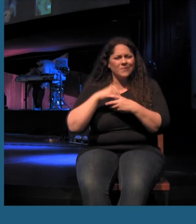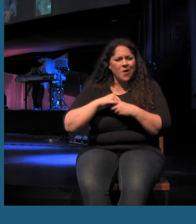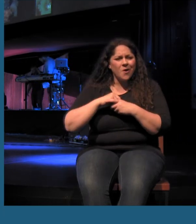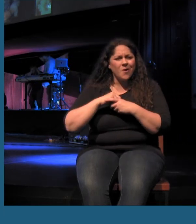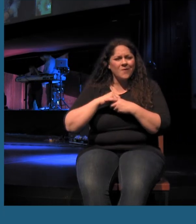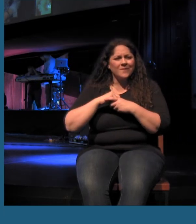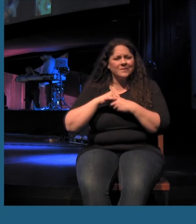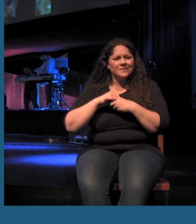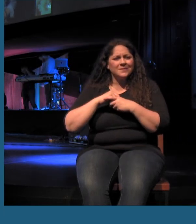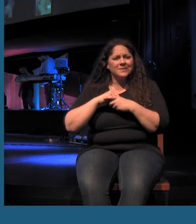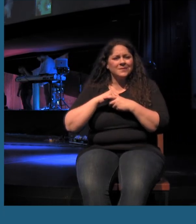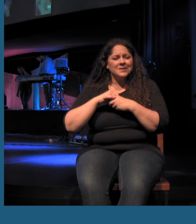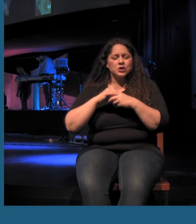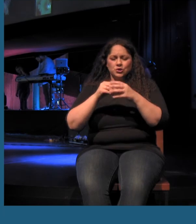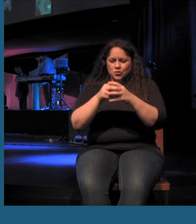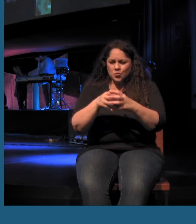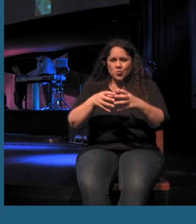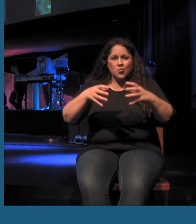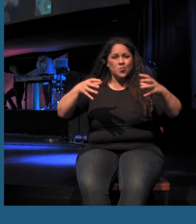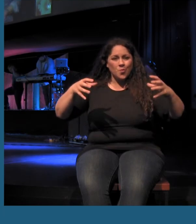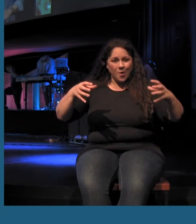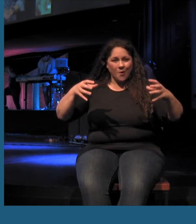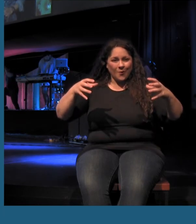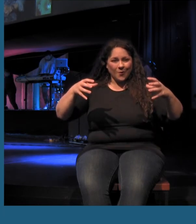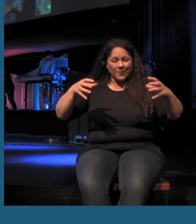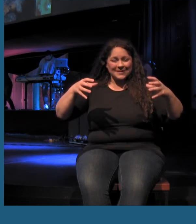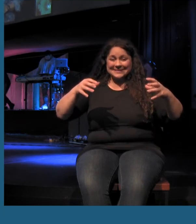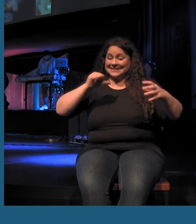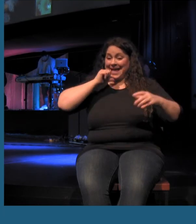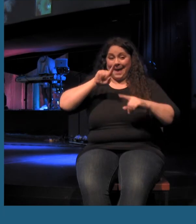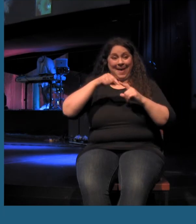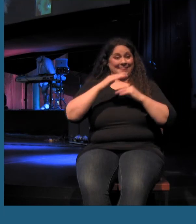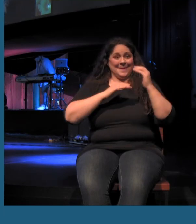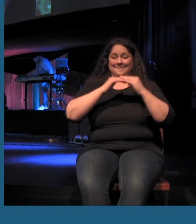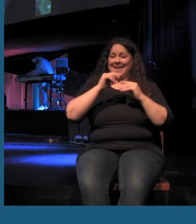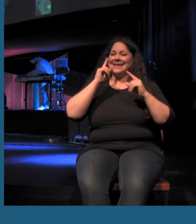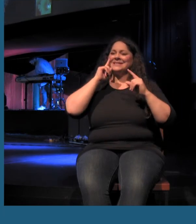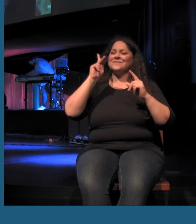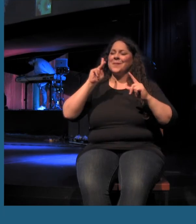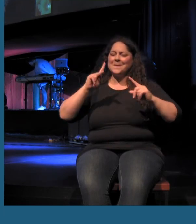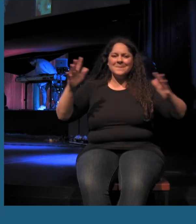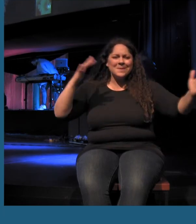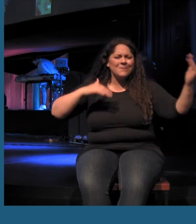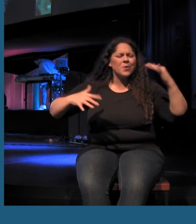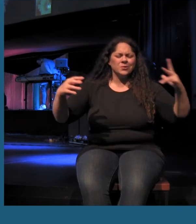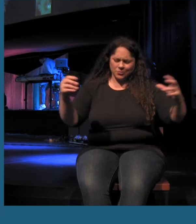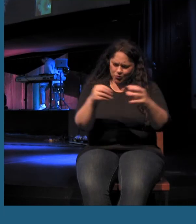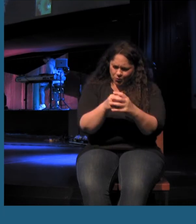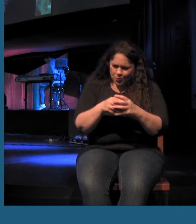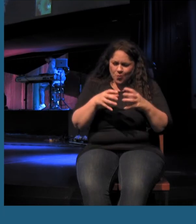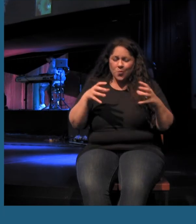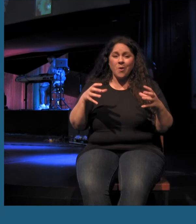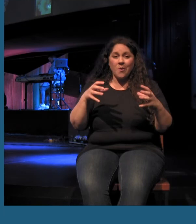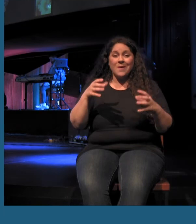have an assignment. You have been given an assignment from God.